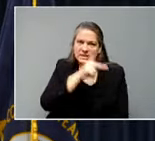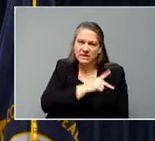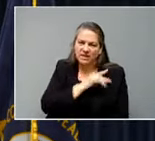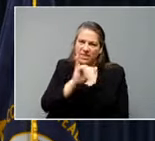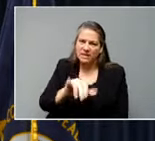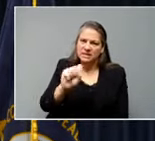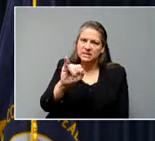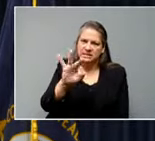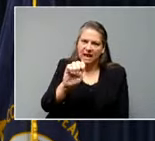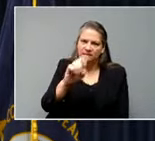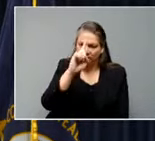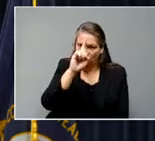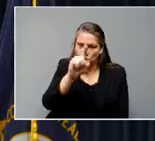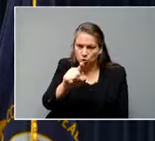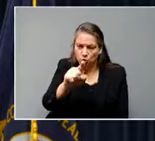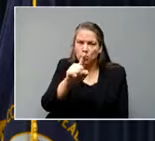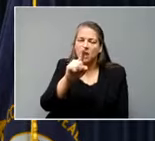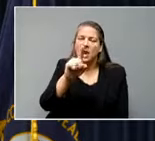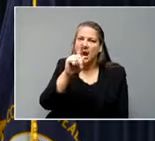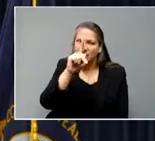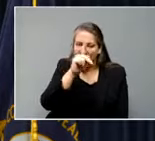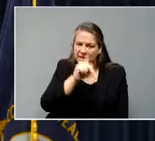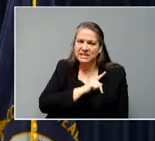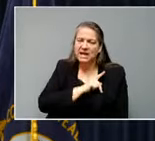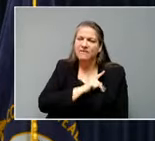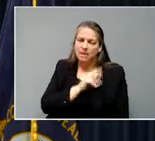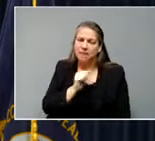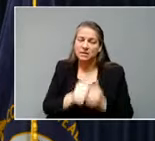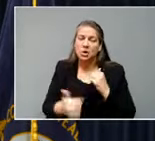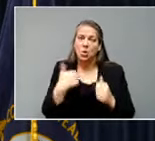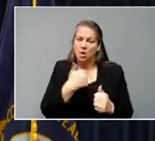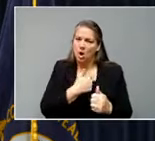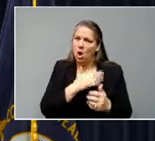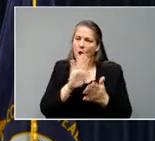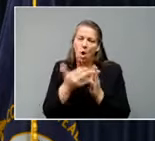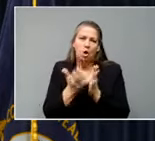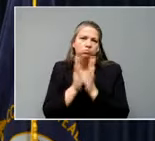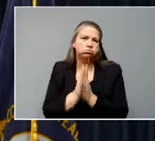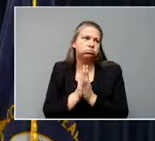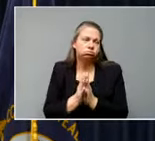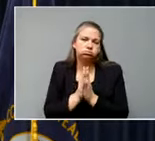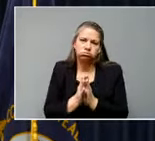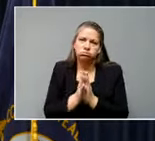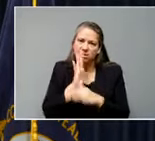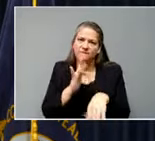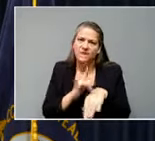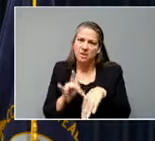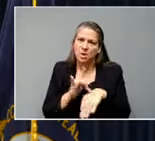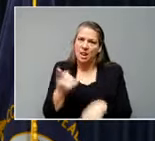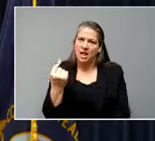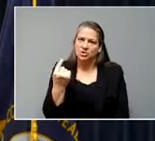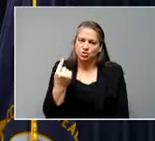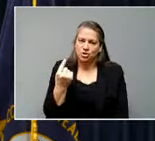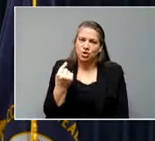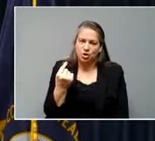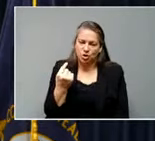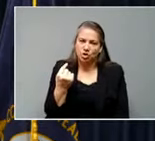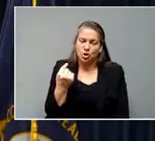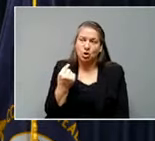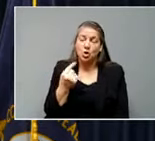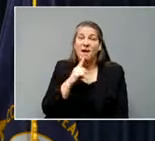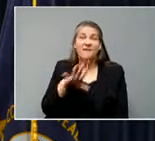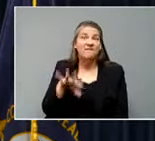for you at Thanksgiving and beyond. I know we had all prayed that it would be available last year before that. It turned out to be